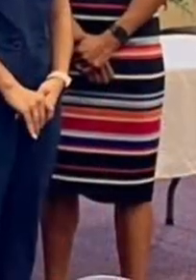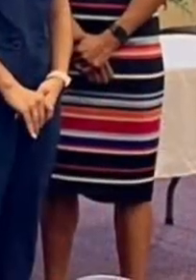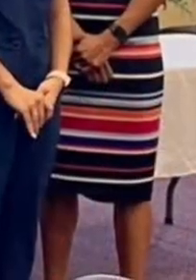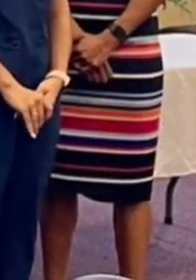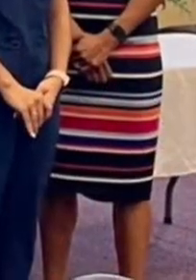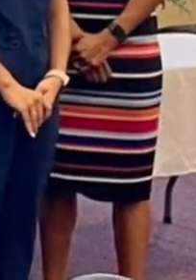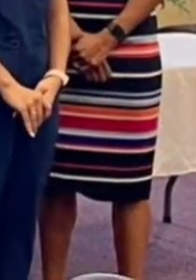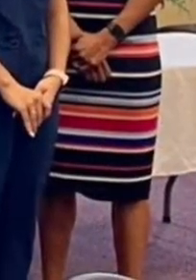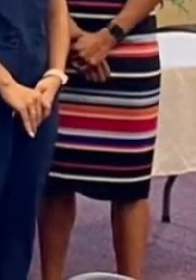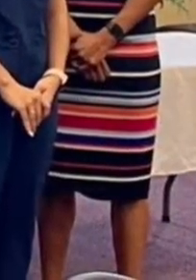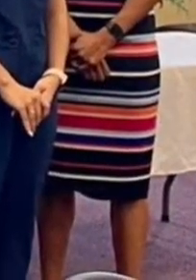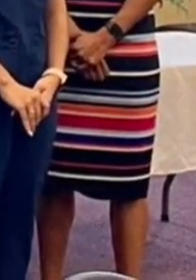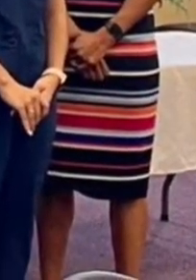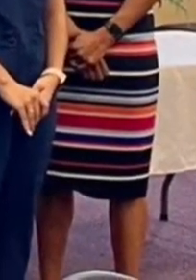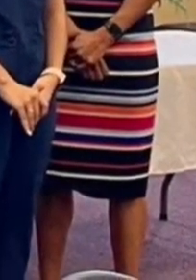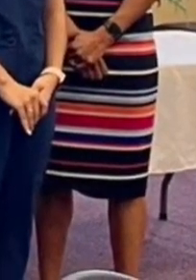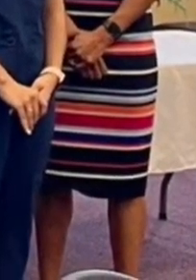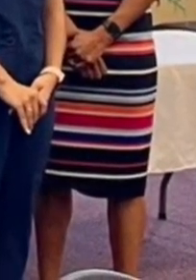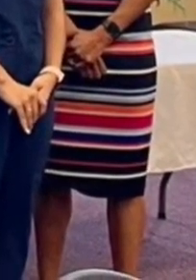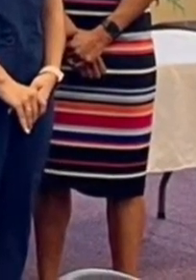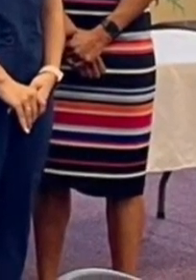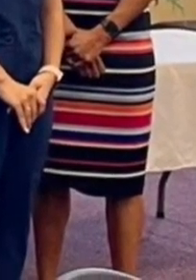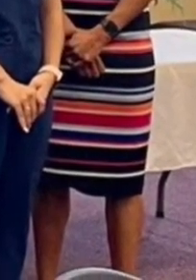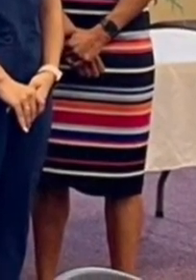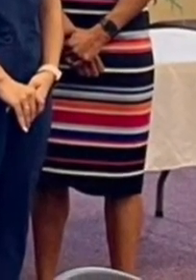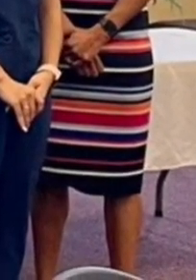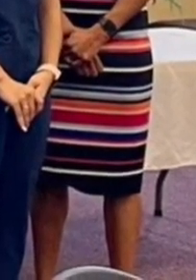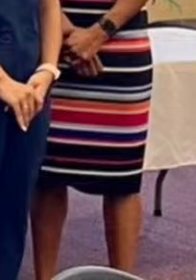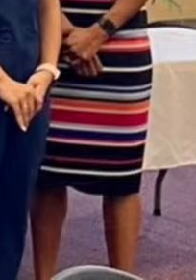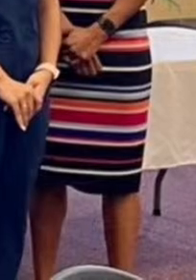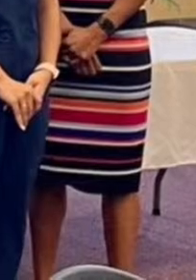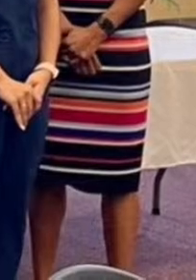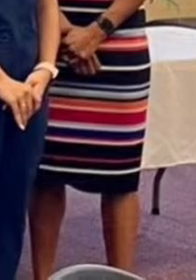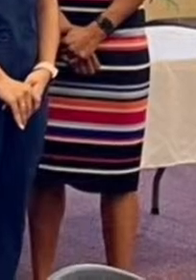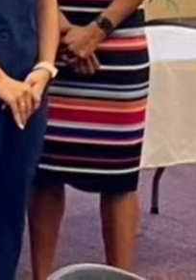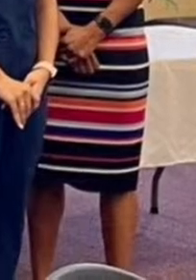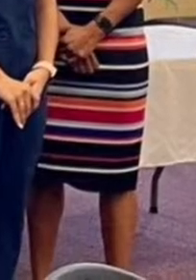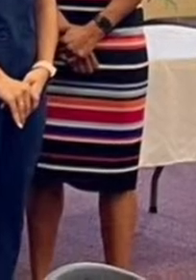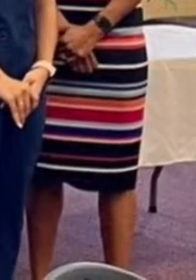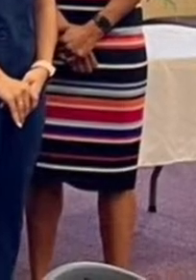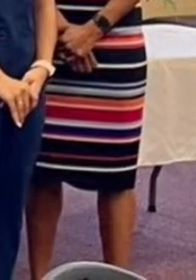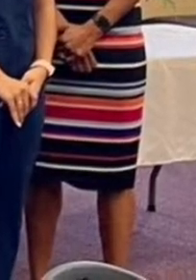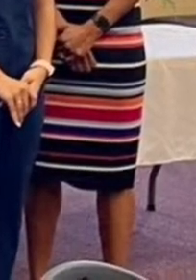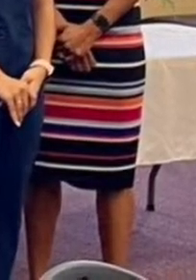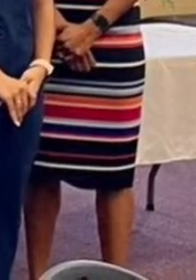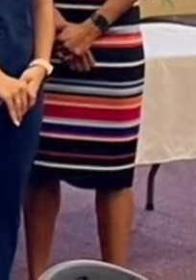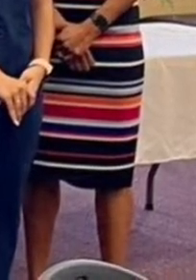I found the one. How am I supposed